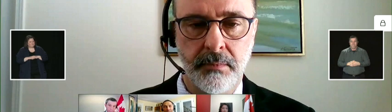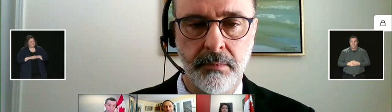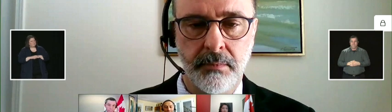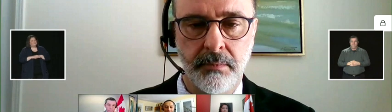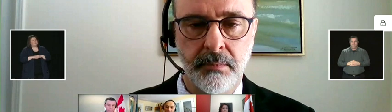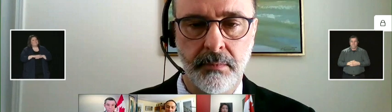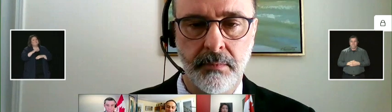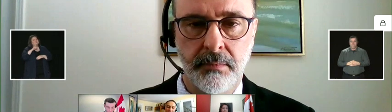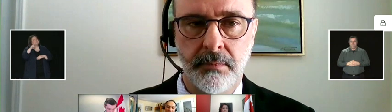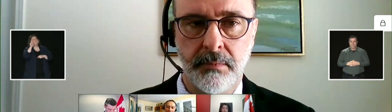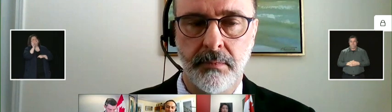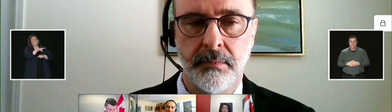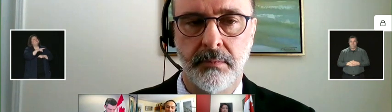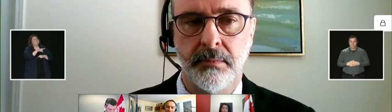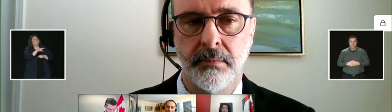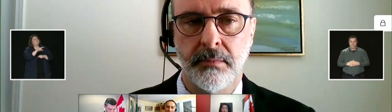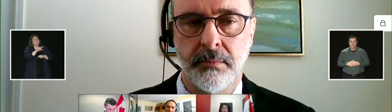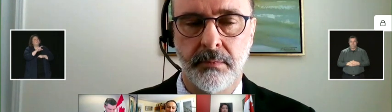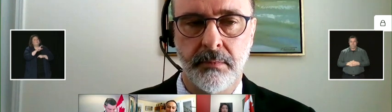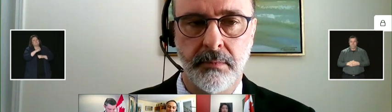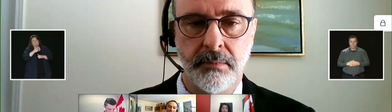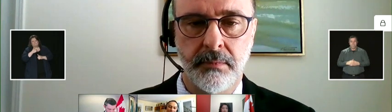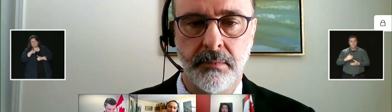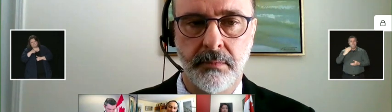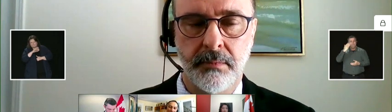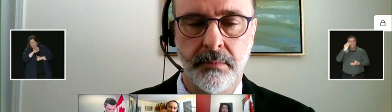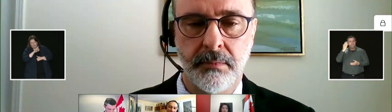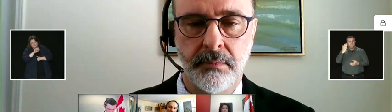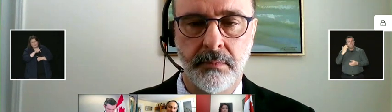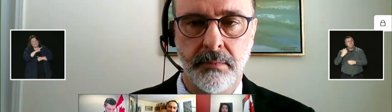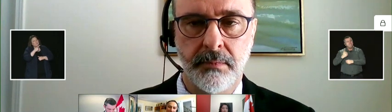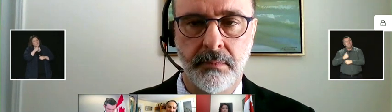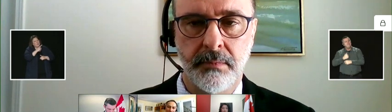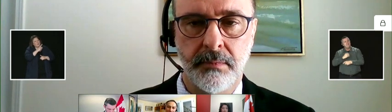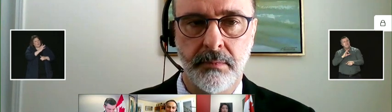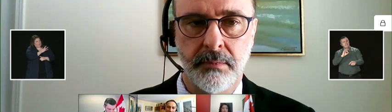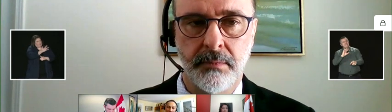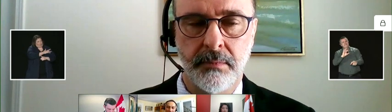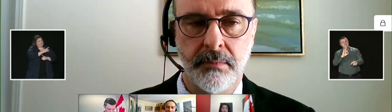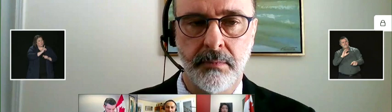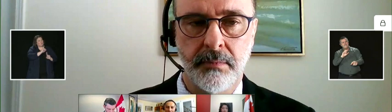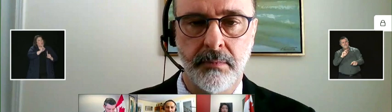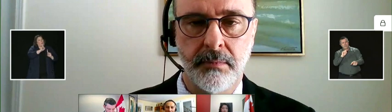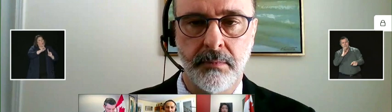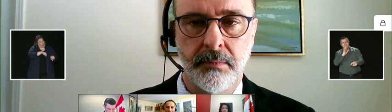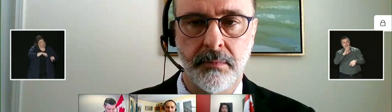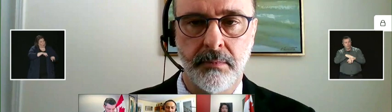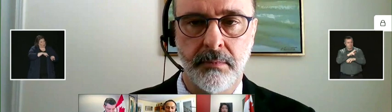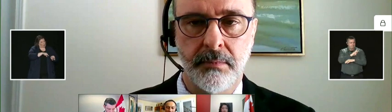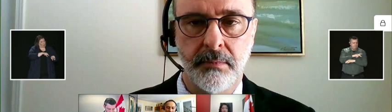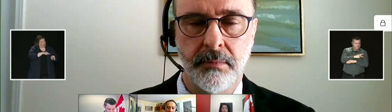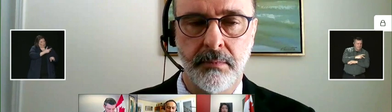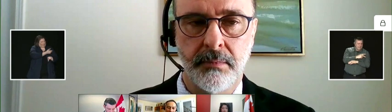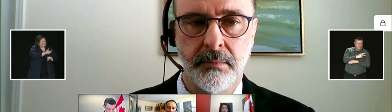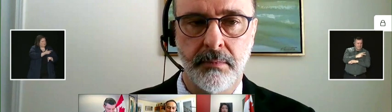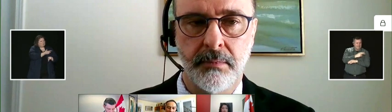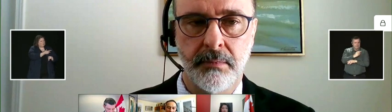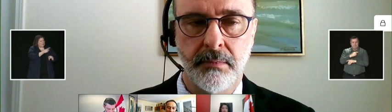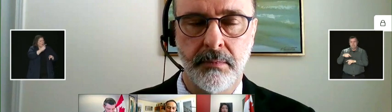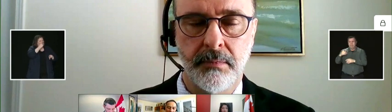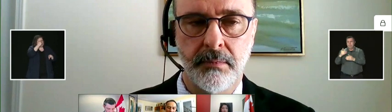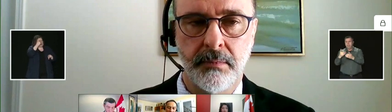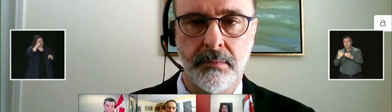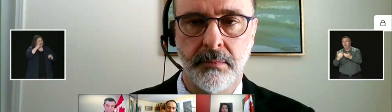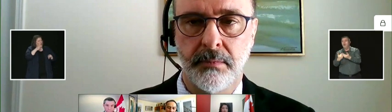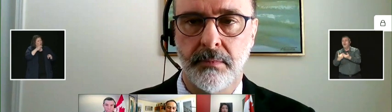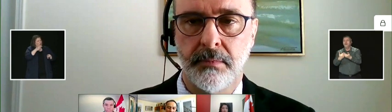Hi, I'm just wondering, Major General Fortin, you talked about the provinces putting in their orders for vaccines, and my understanding was that up